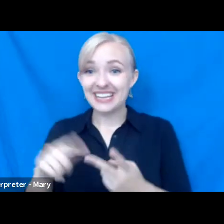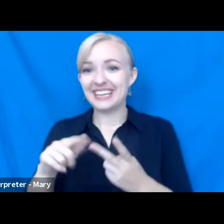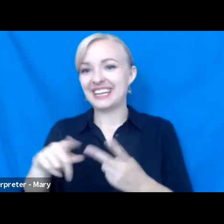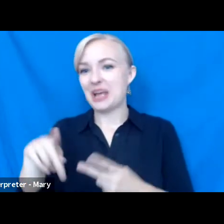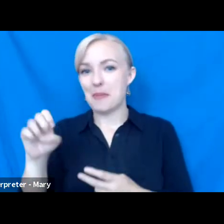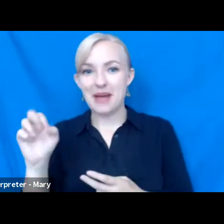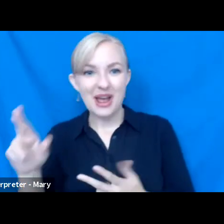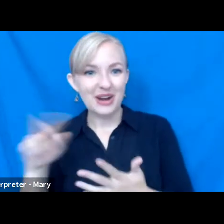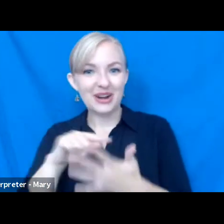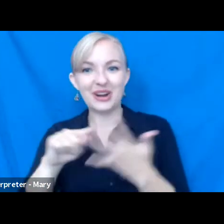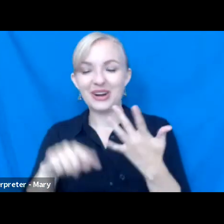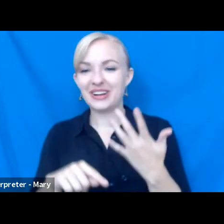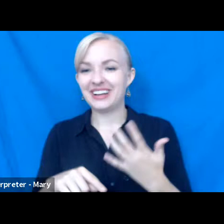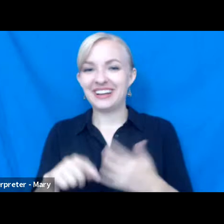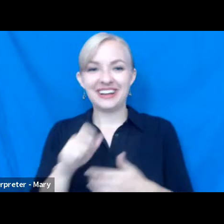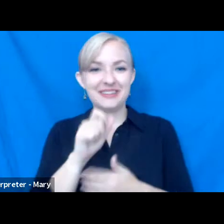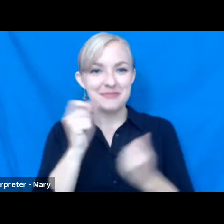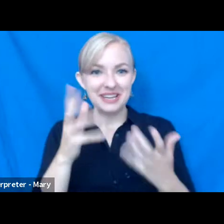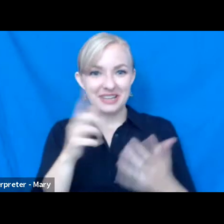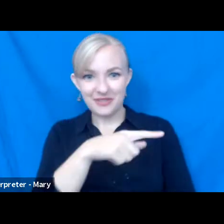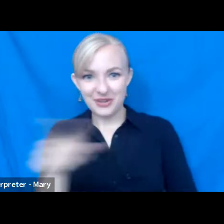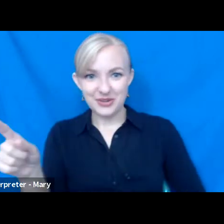Olsted from